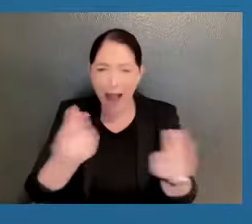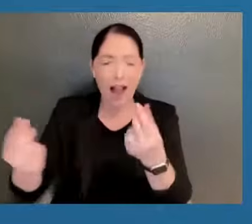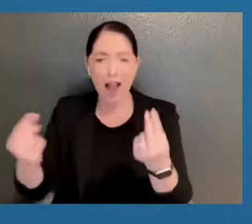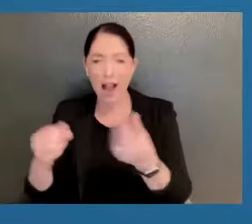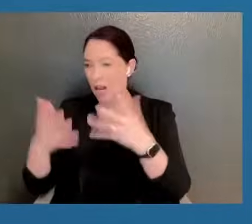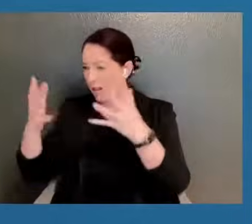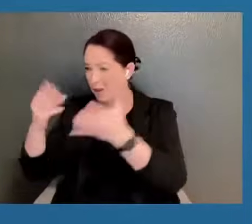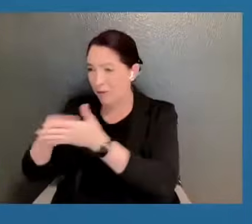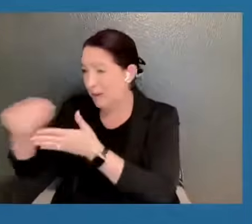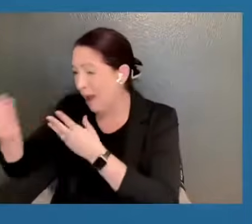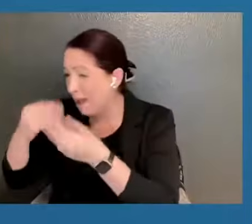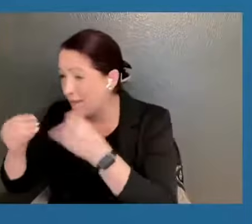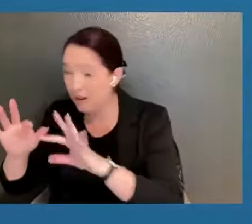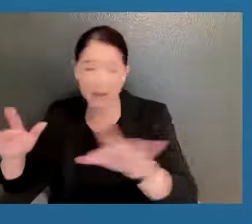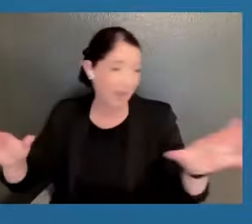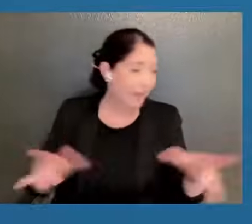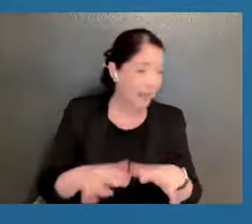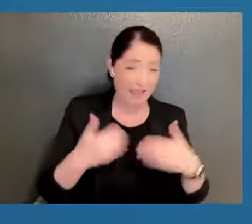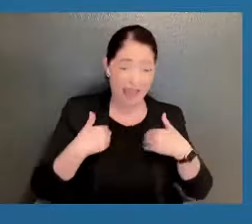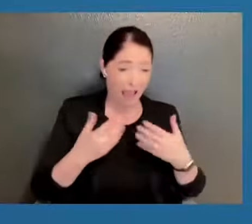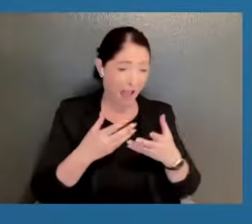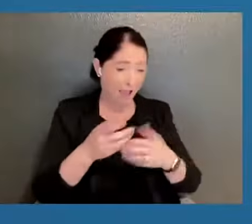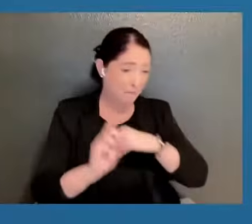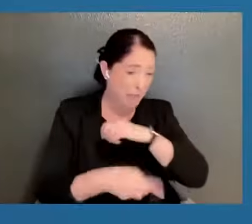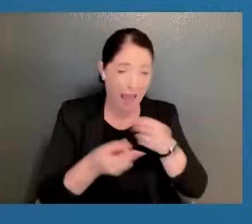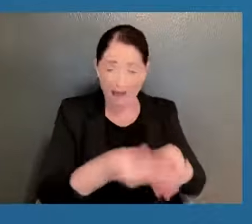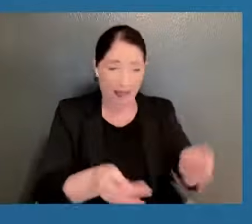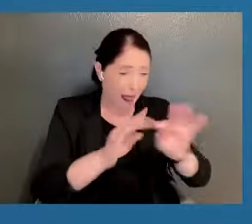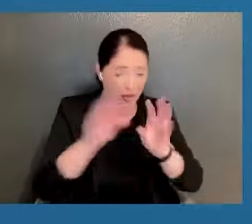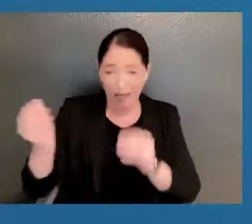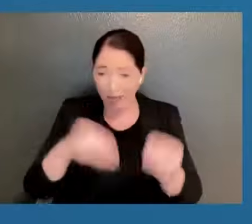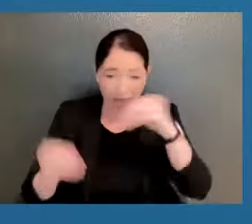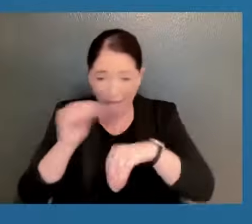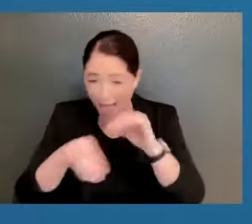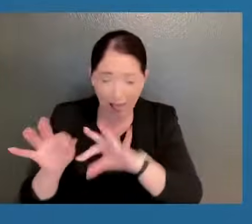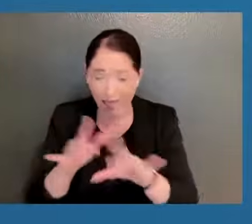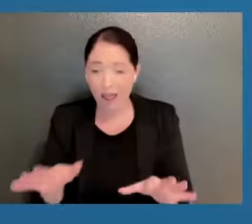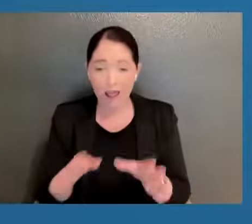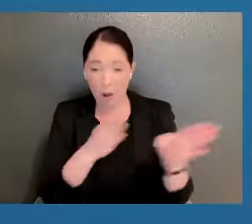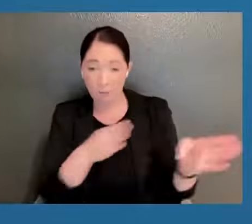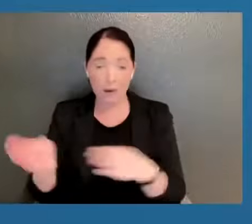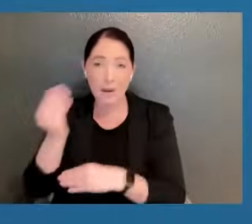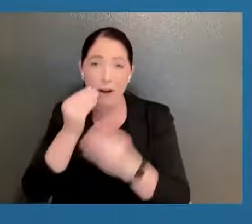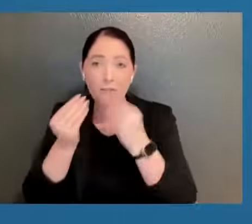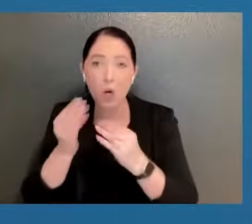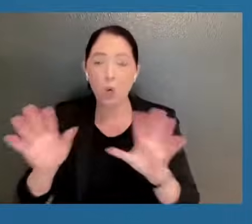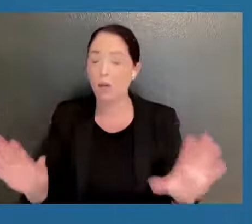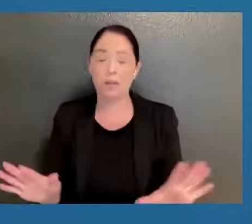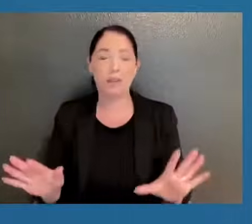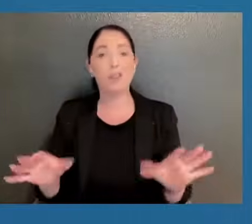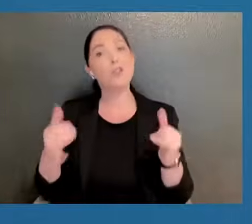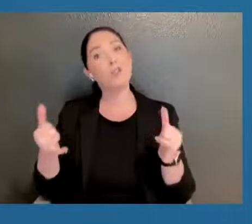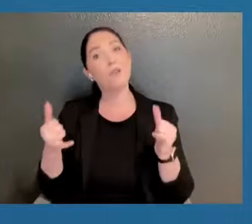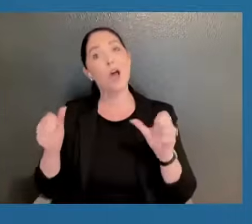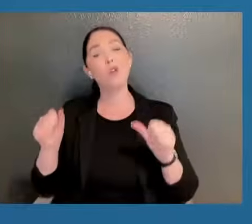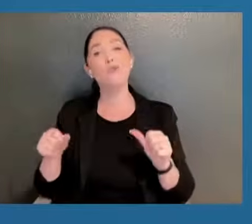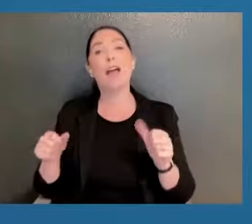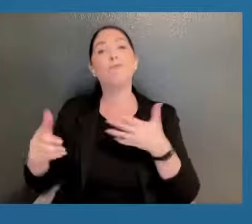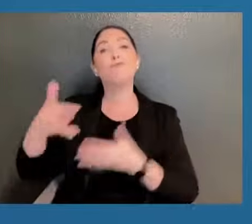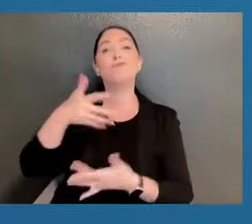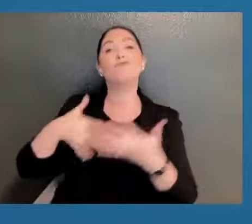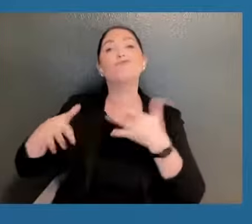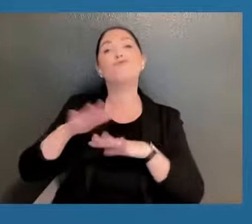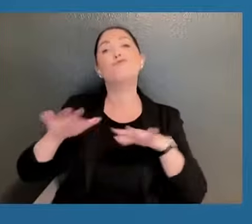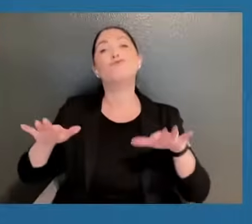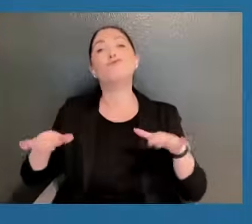anything to throw in the plastic bag and pack it all up? And, you know, just more time for you to just be with your kids in the morning. Let them not worry about these things.